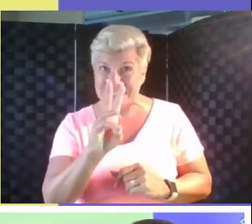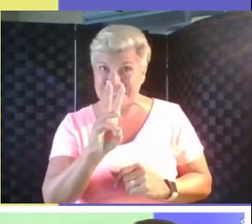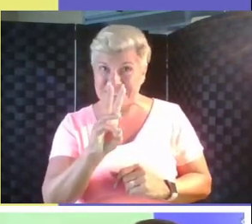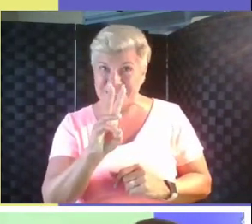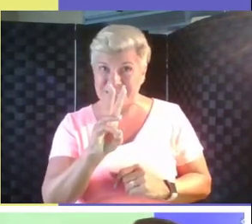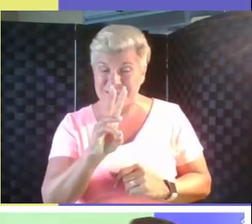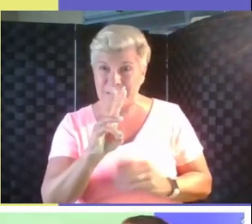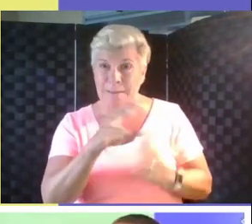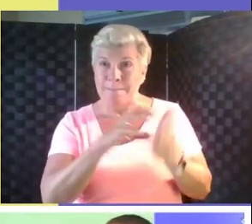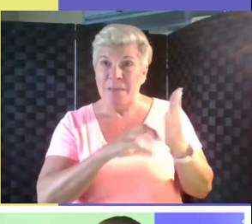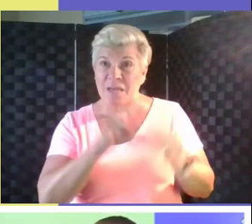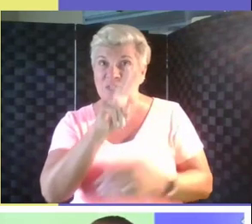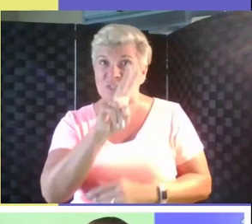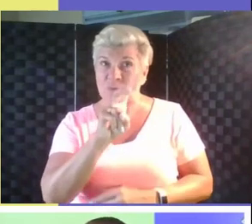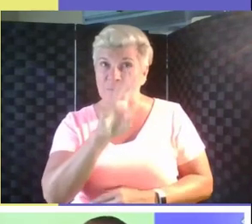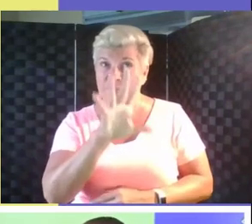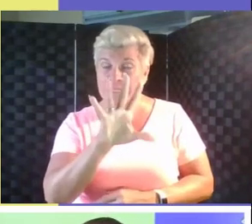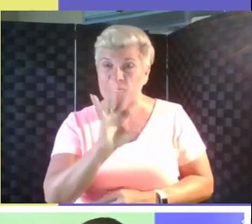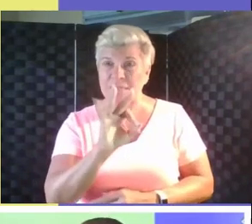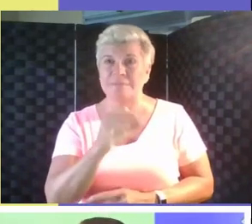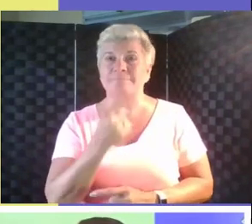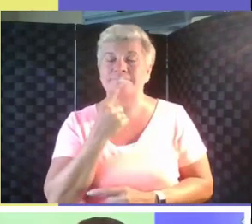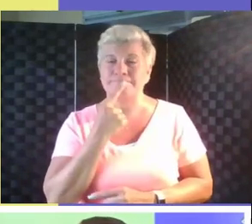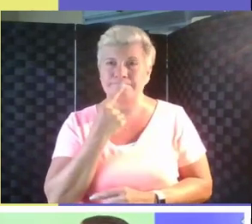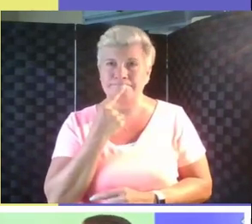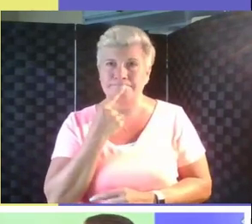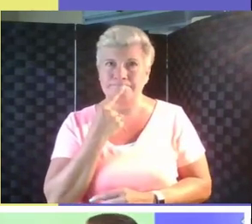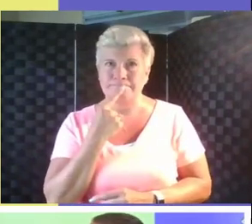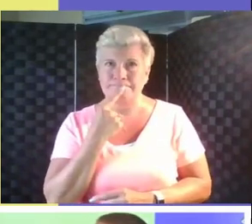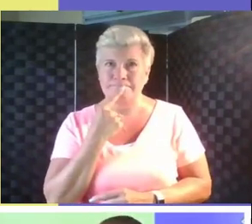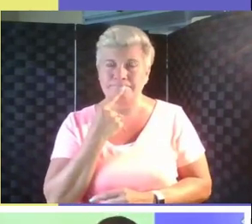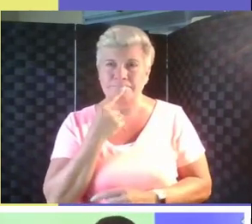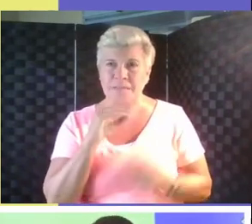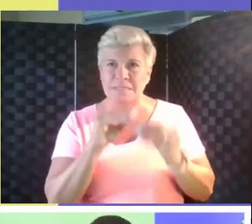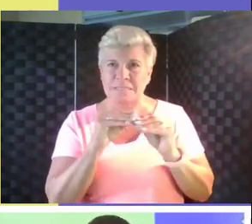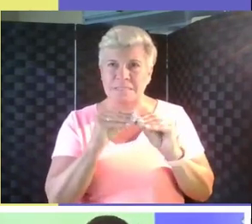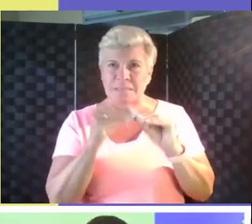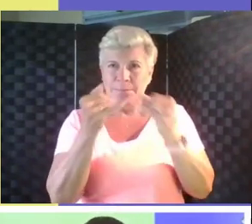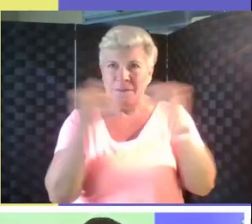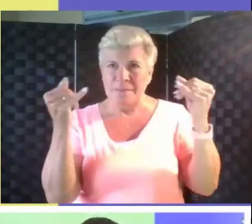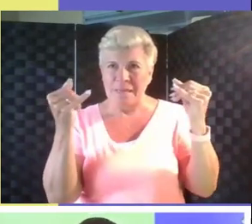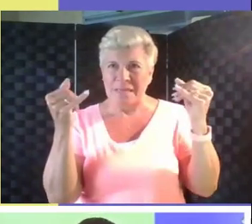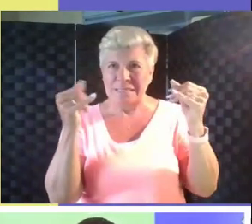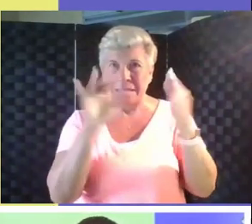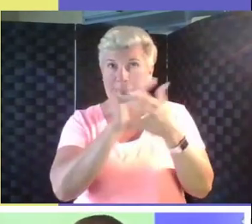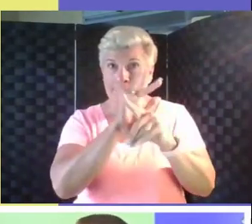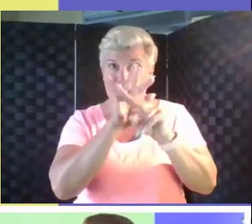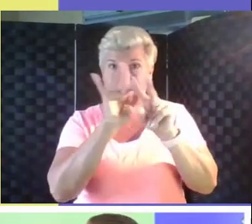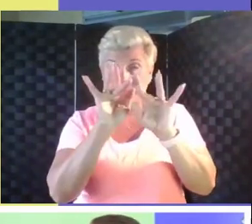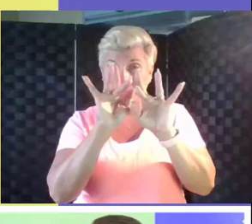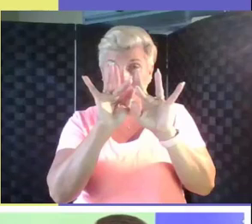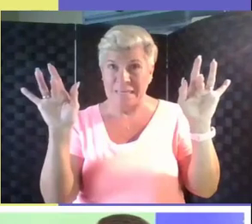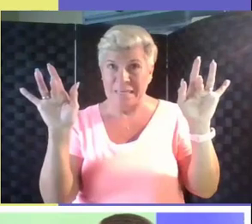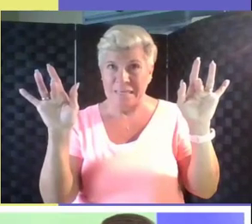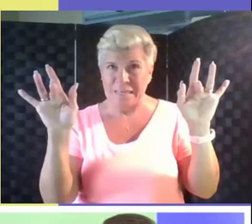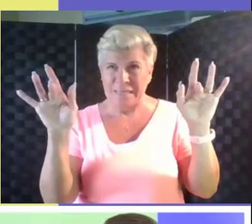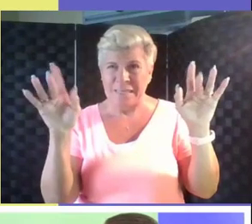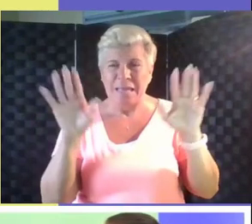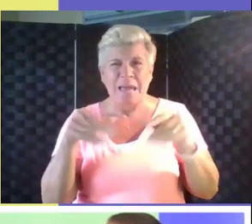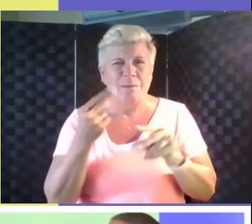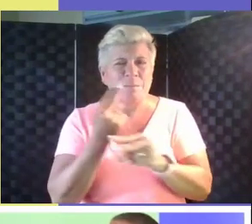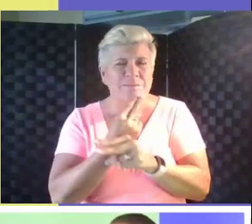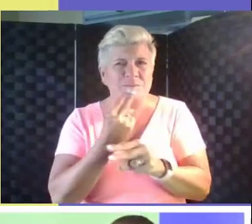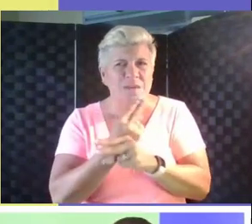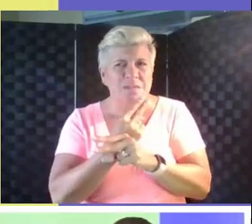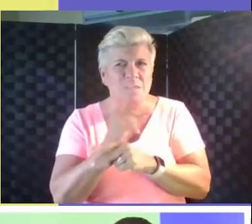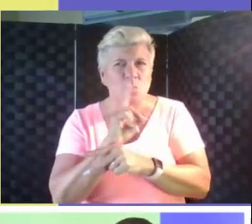676 minus 259. My number line is blank. How am I going to figure